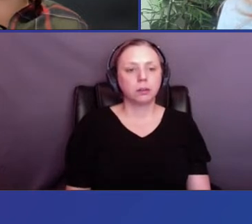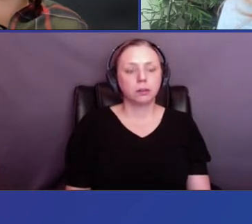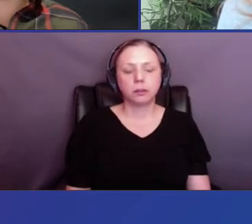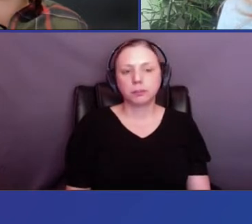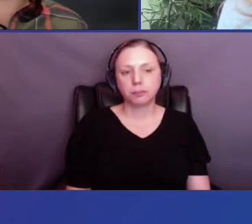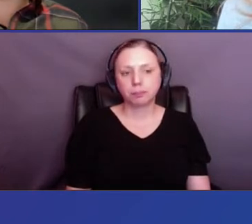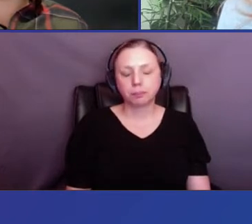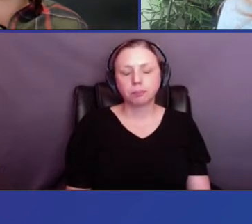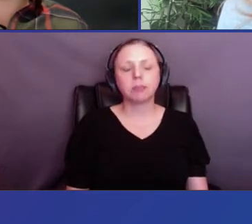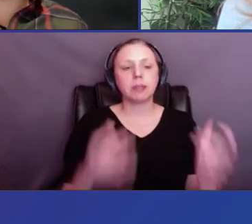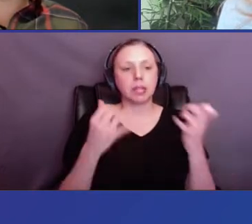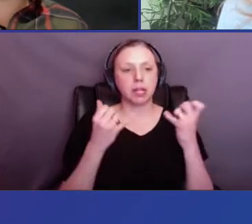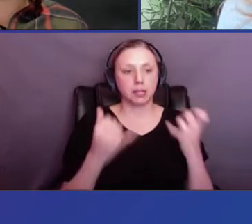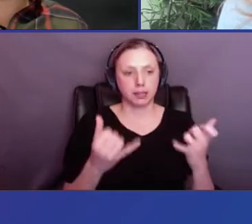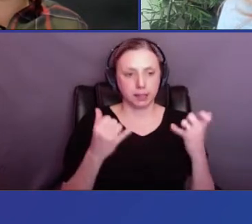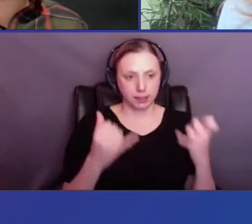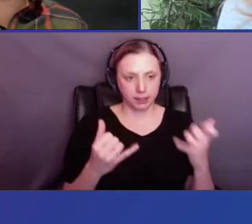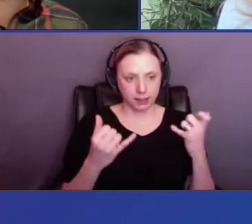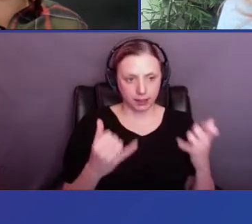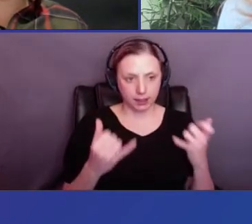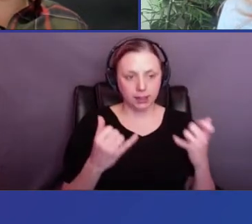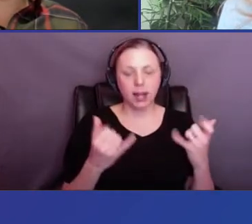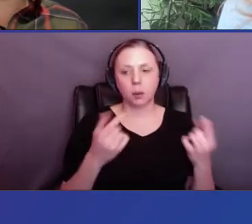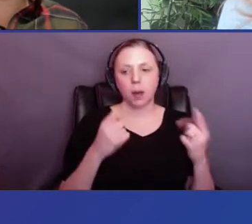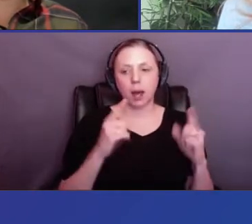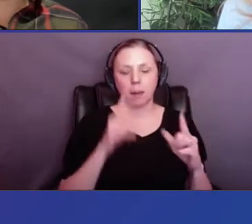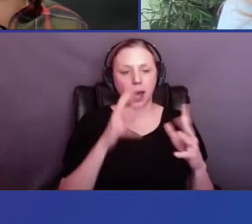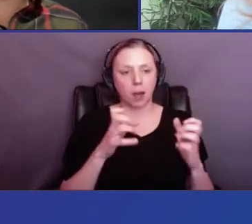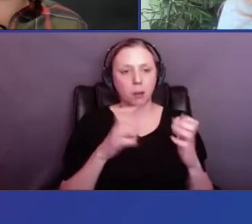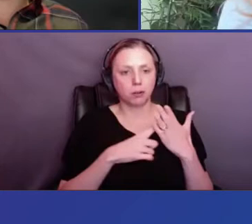what to me is the meatiest part of this conversation.